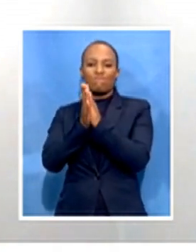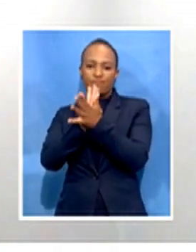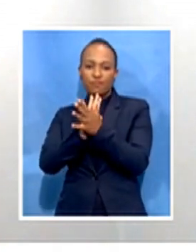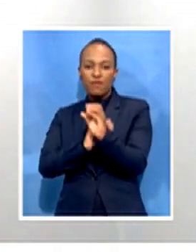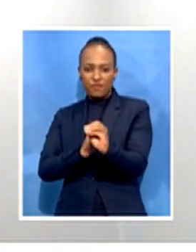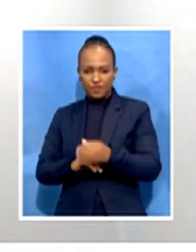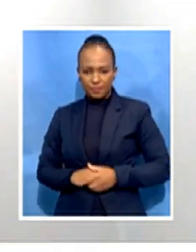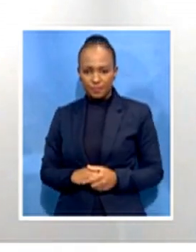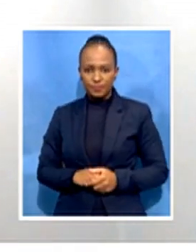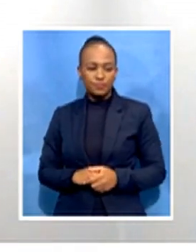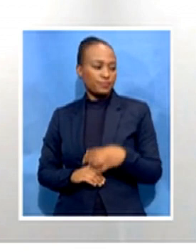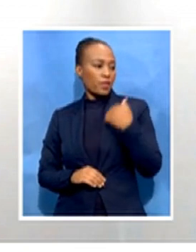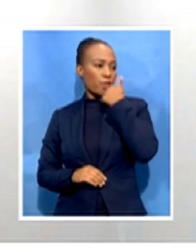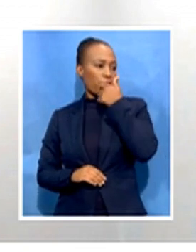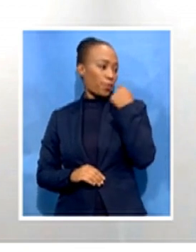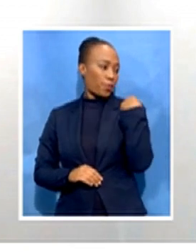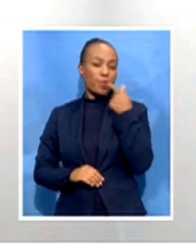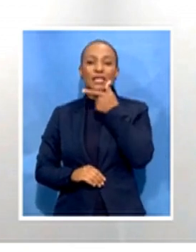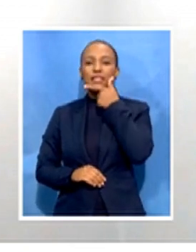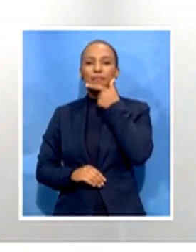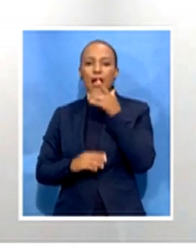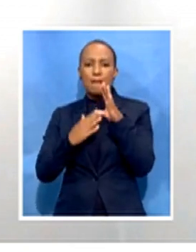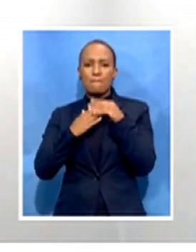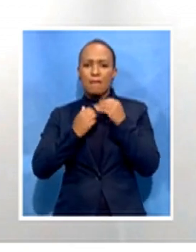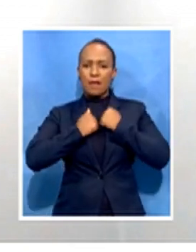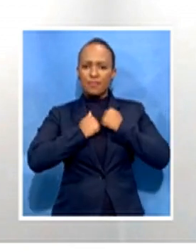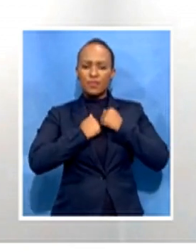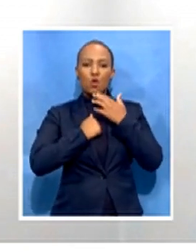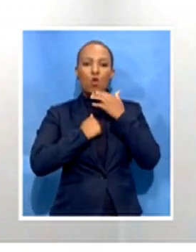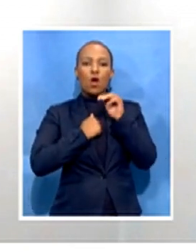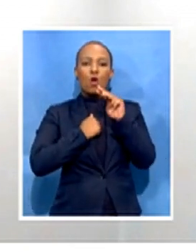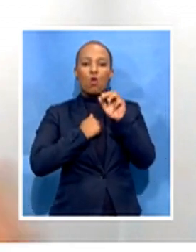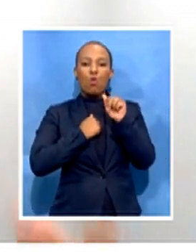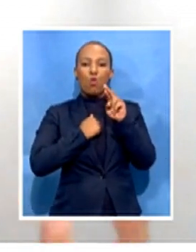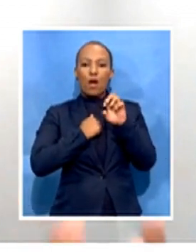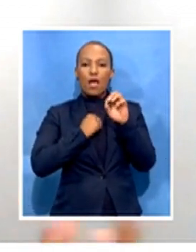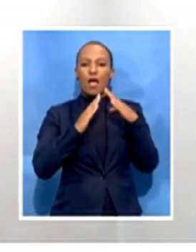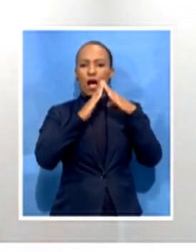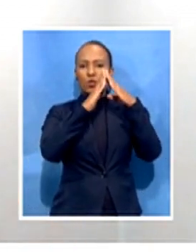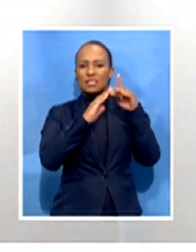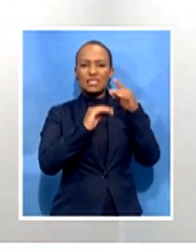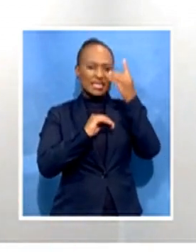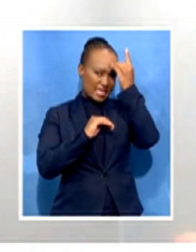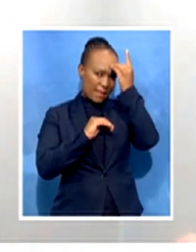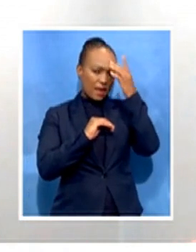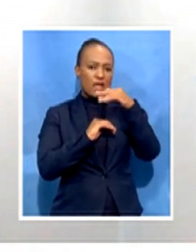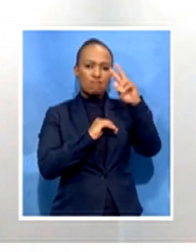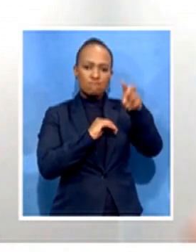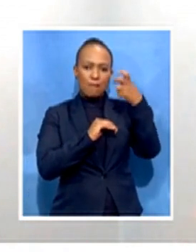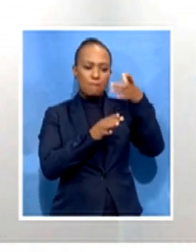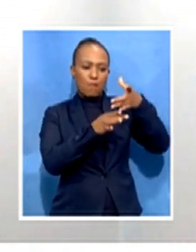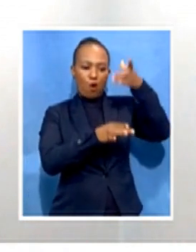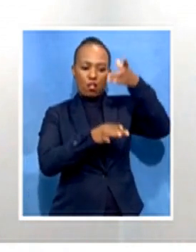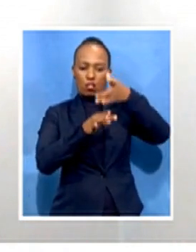members' warehouses was targeted in Durban, and they stole bottle caps. Now, why would anyone steal bottle